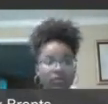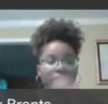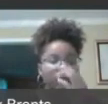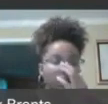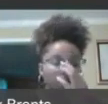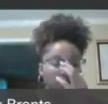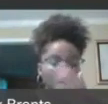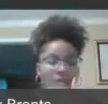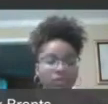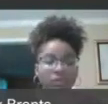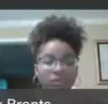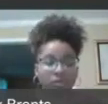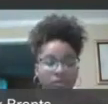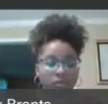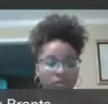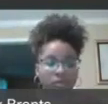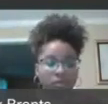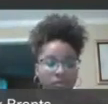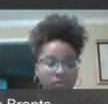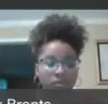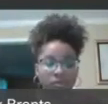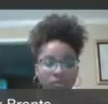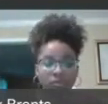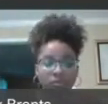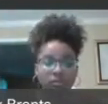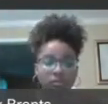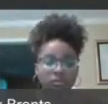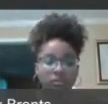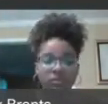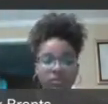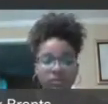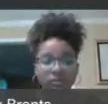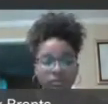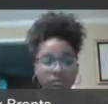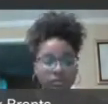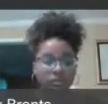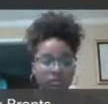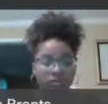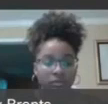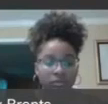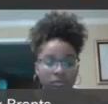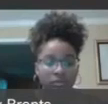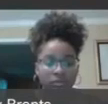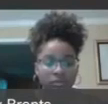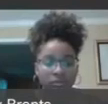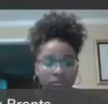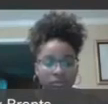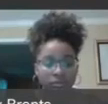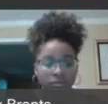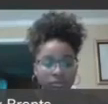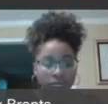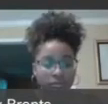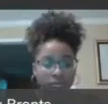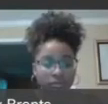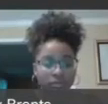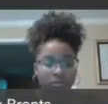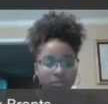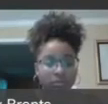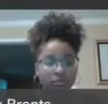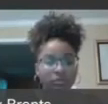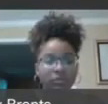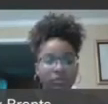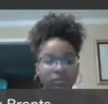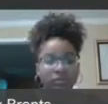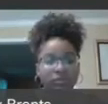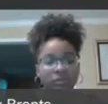moment and exercise that when we're trying to build the muscle around police community legitimacy and trust each and every day. So we need